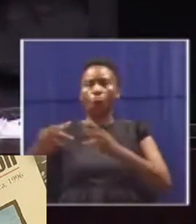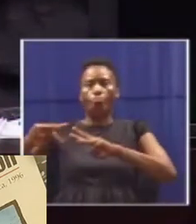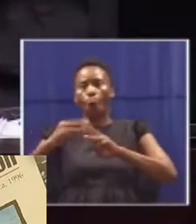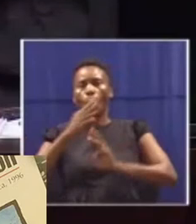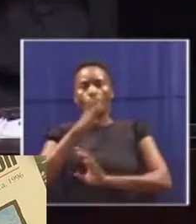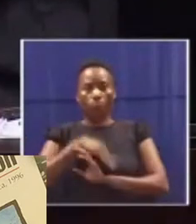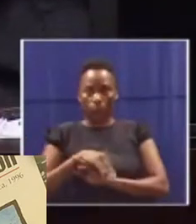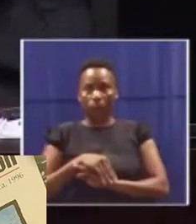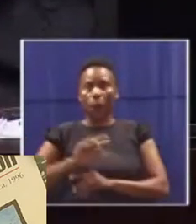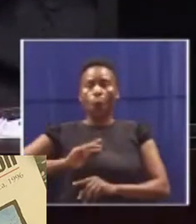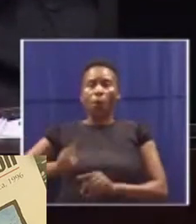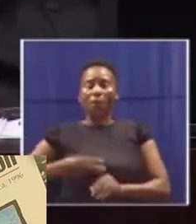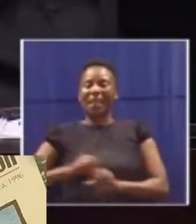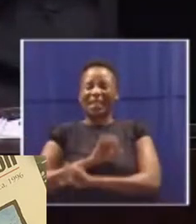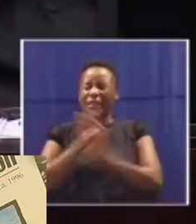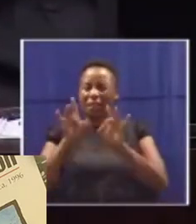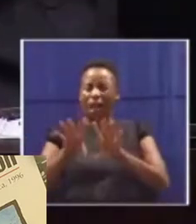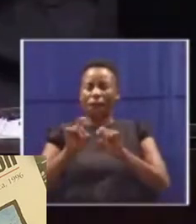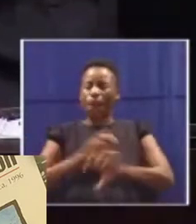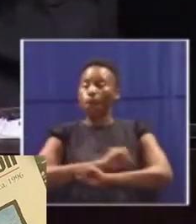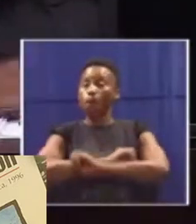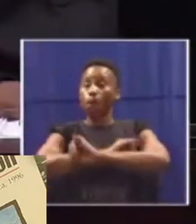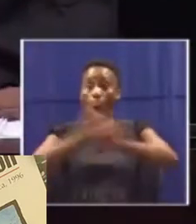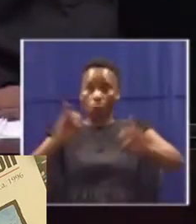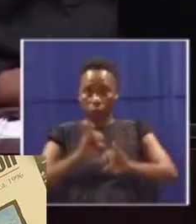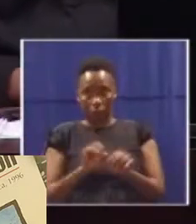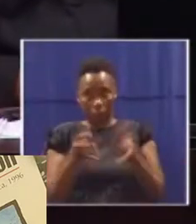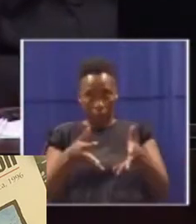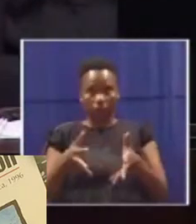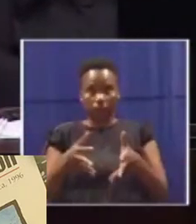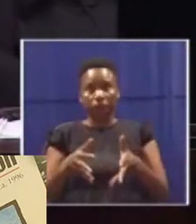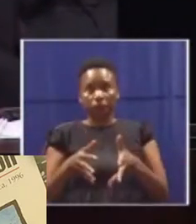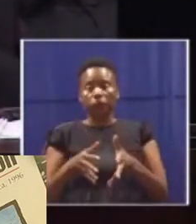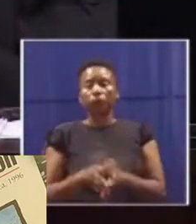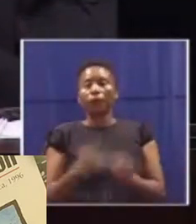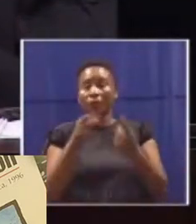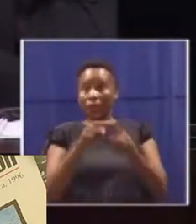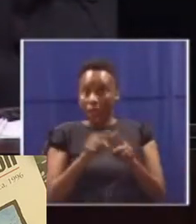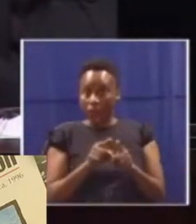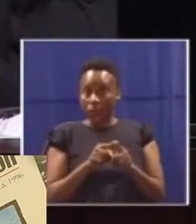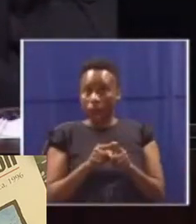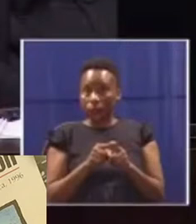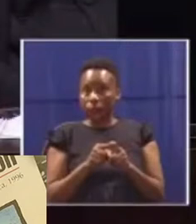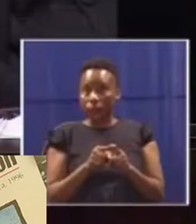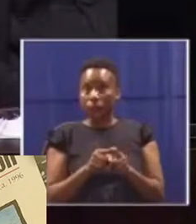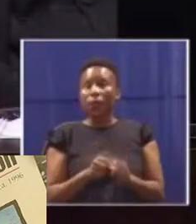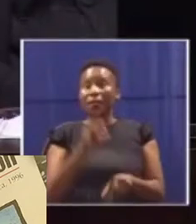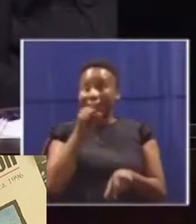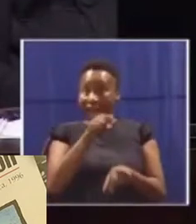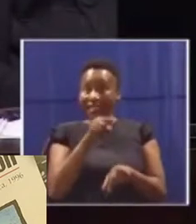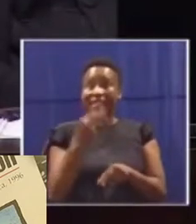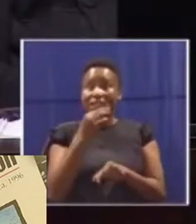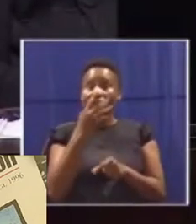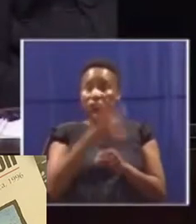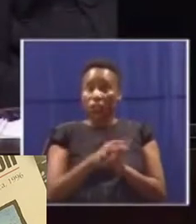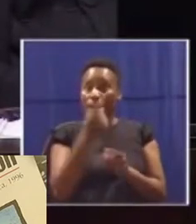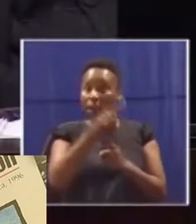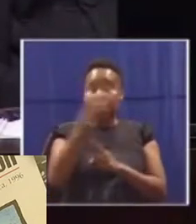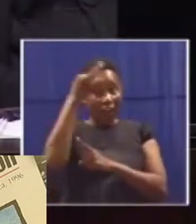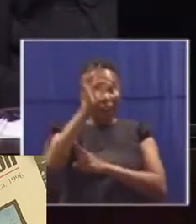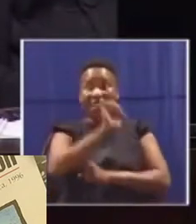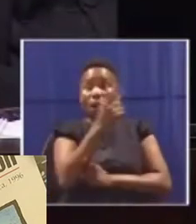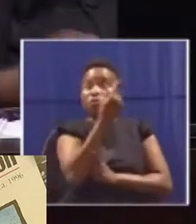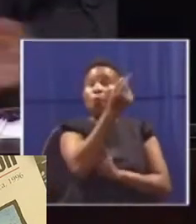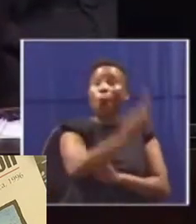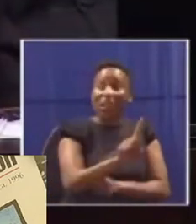suffer most under unemployment, a crisis that is compounded by the gender pay gap that you have also mentioned, but what has your government been